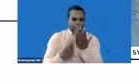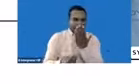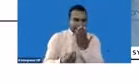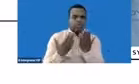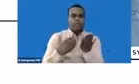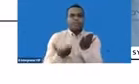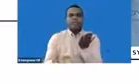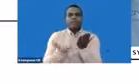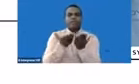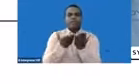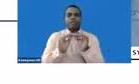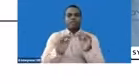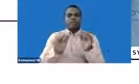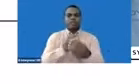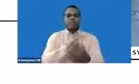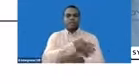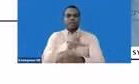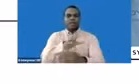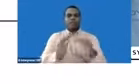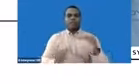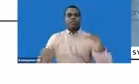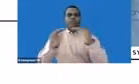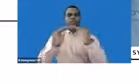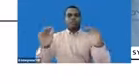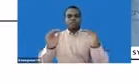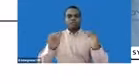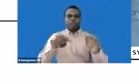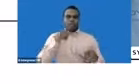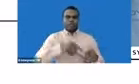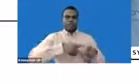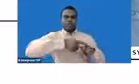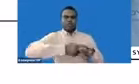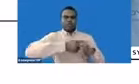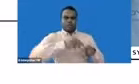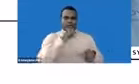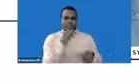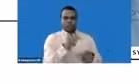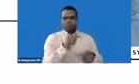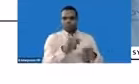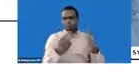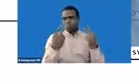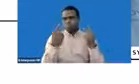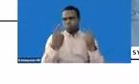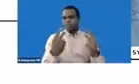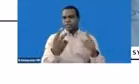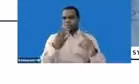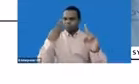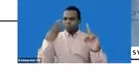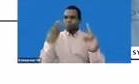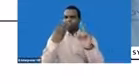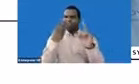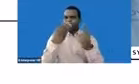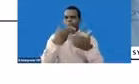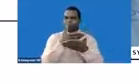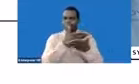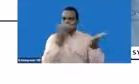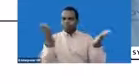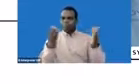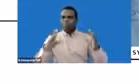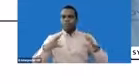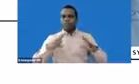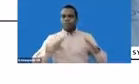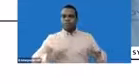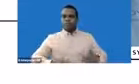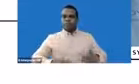all, end users and end user organizations. The toolkit provides an overview of the feedback